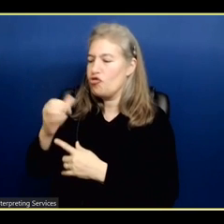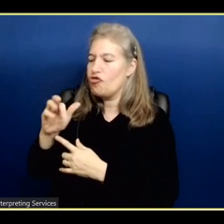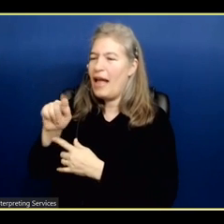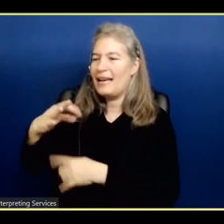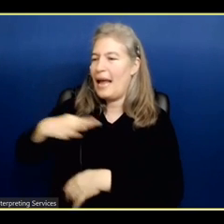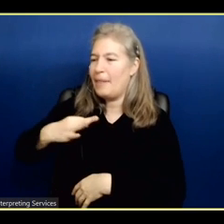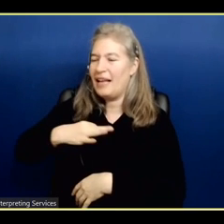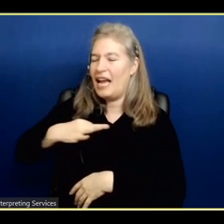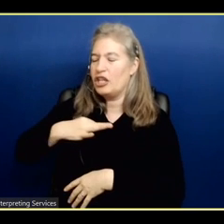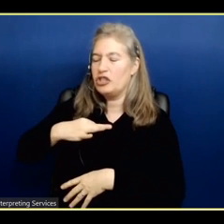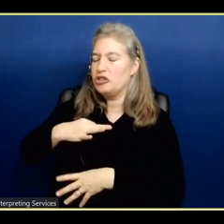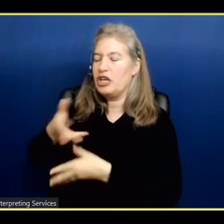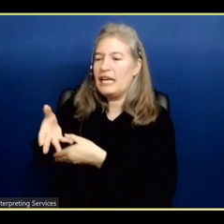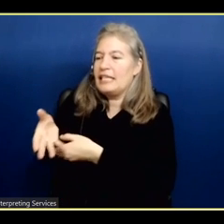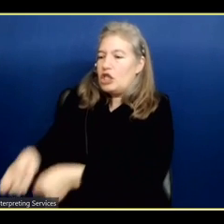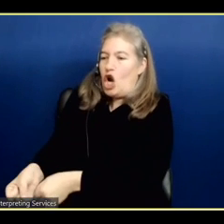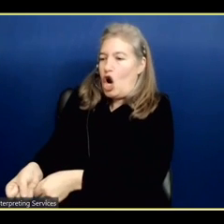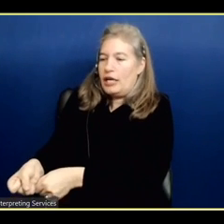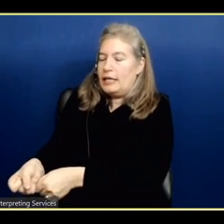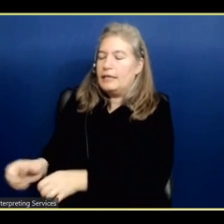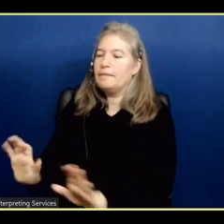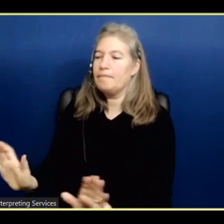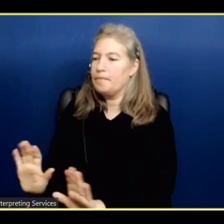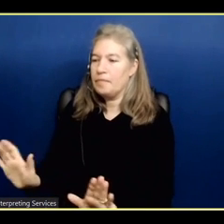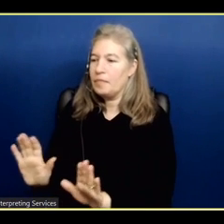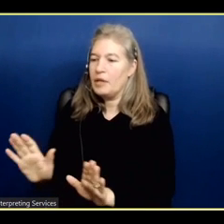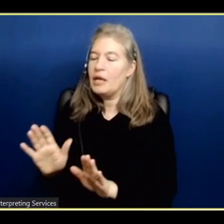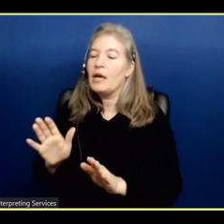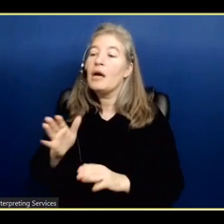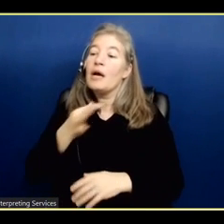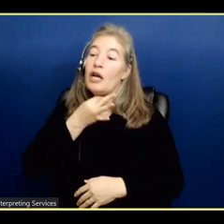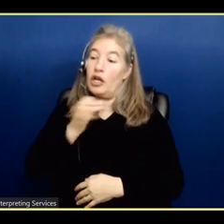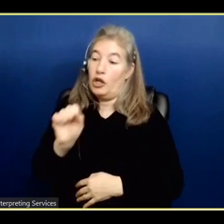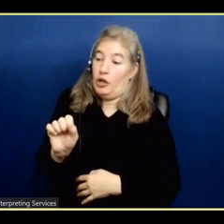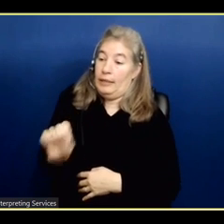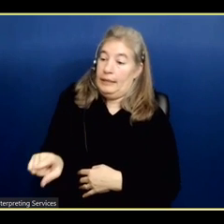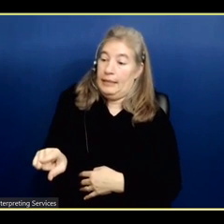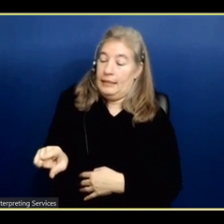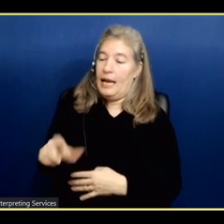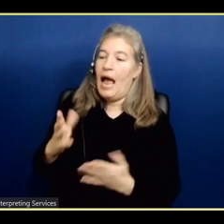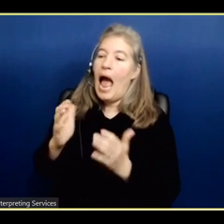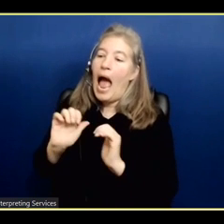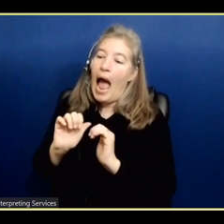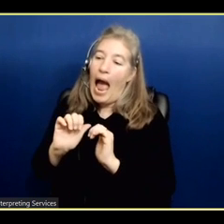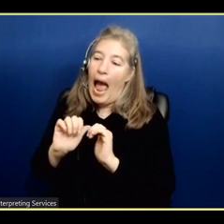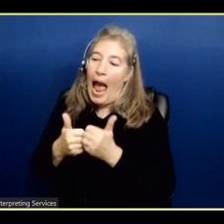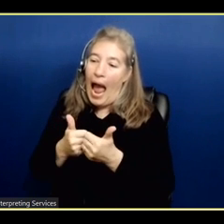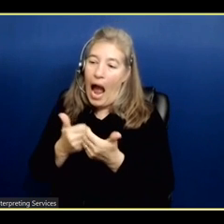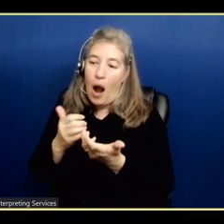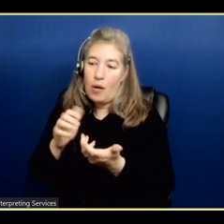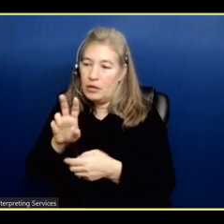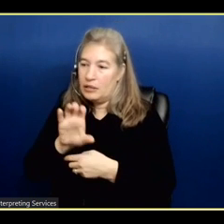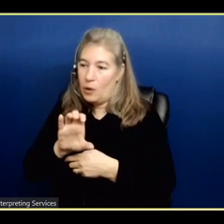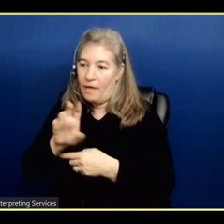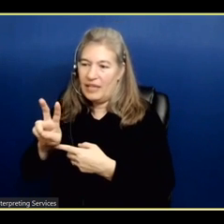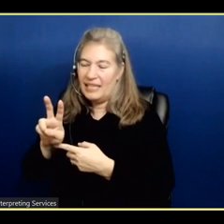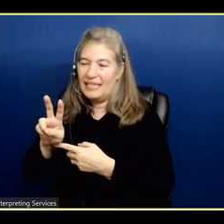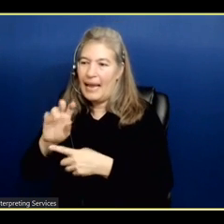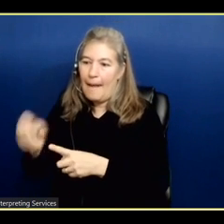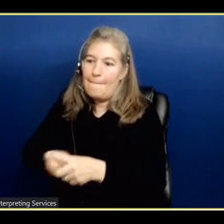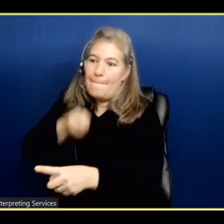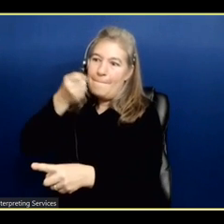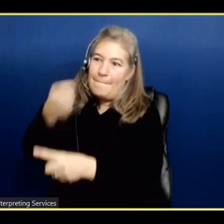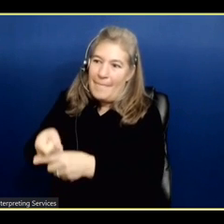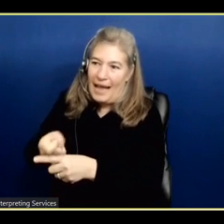Basically, we are only asking our grantees one question, which is, How is the COVID-19 virus impacting your